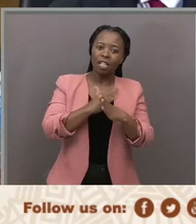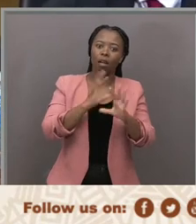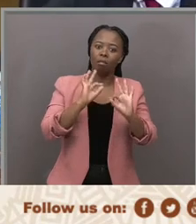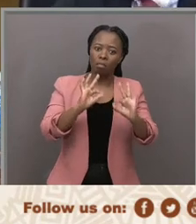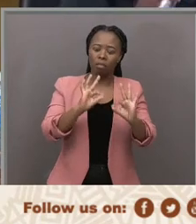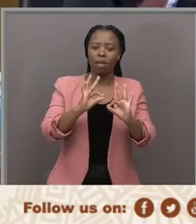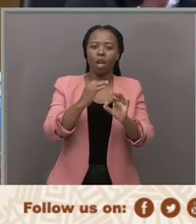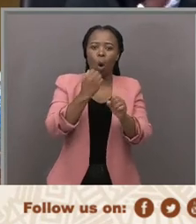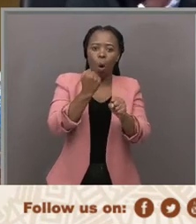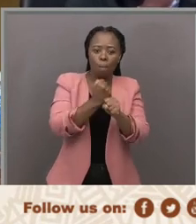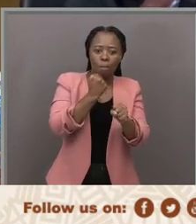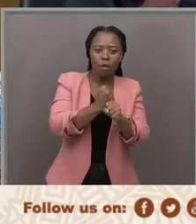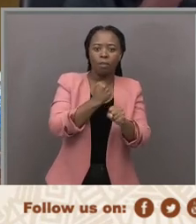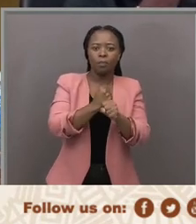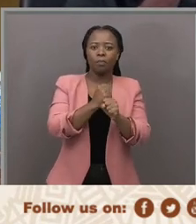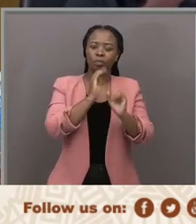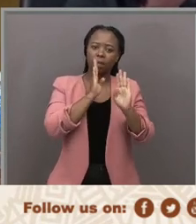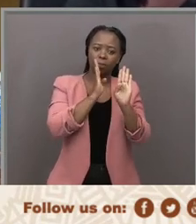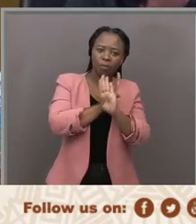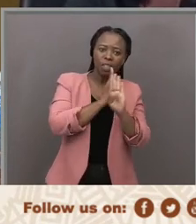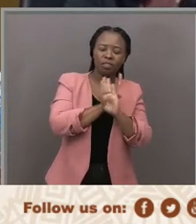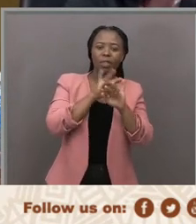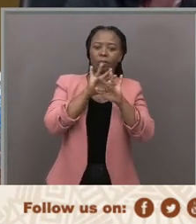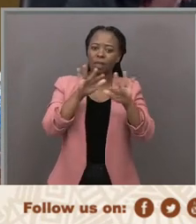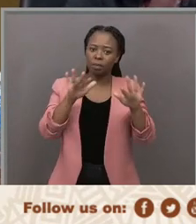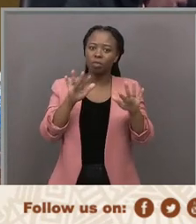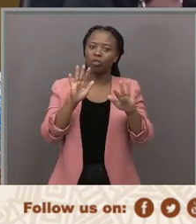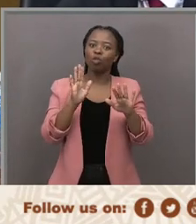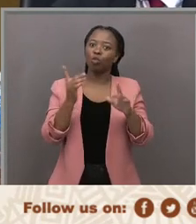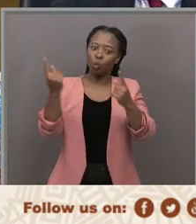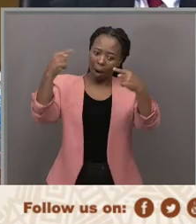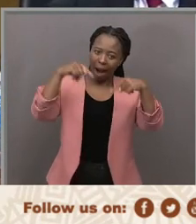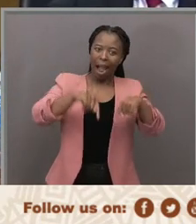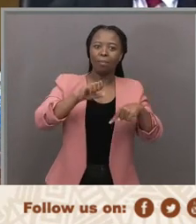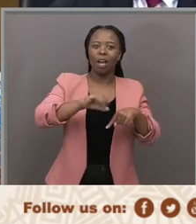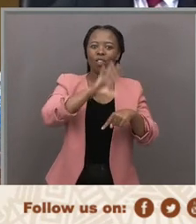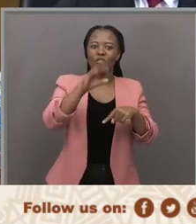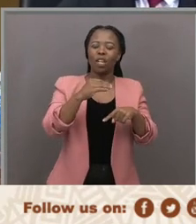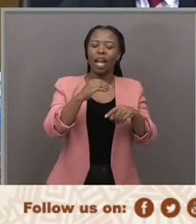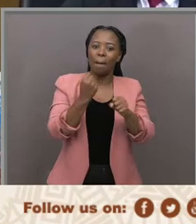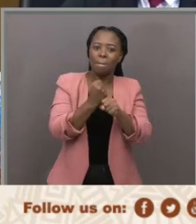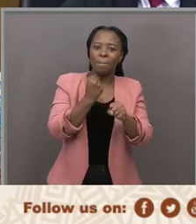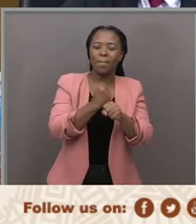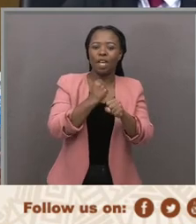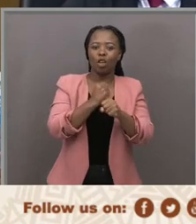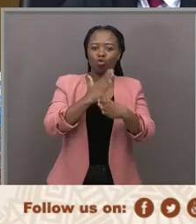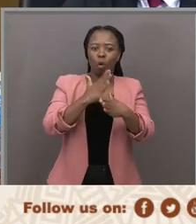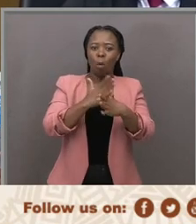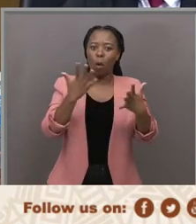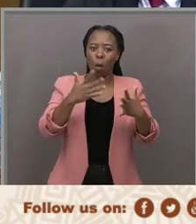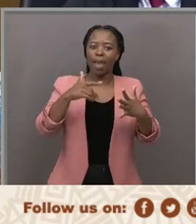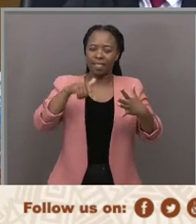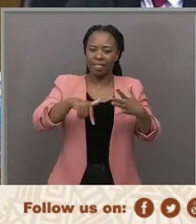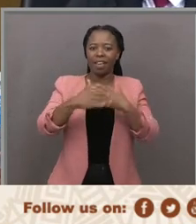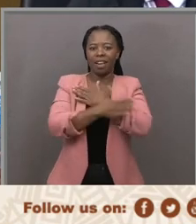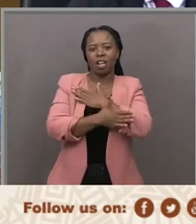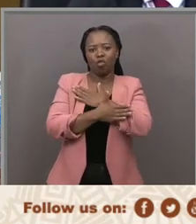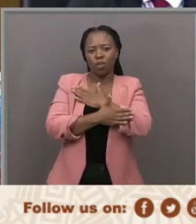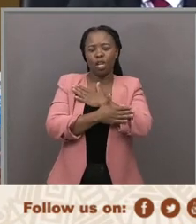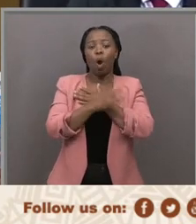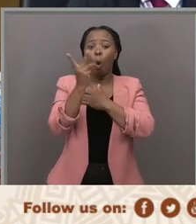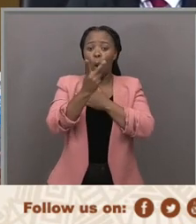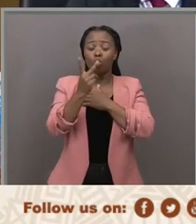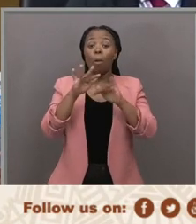conditions for private sector people to come and invest and create jobs in our economy, and in the process also empower our